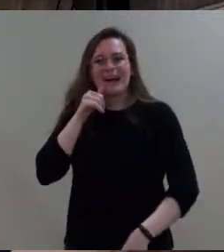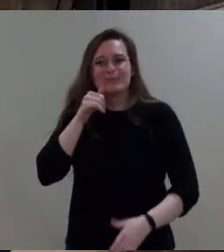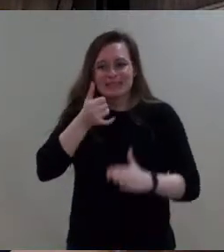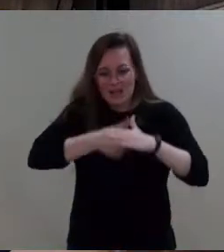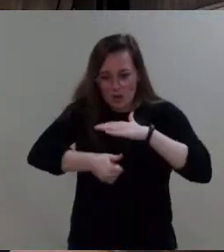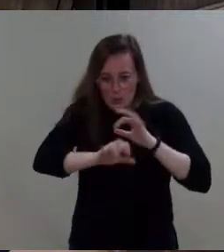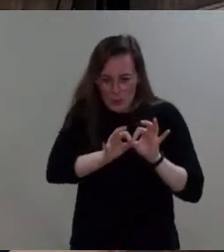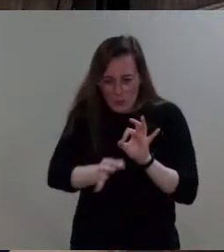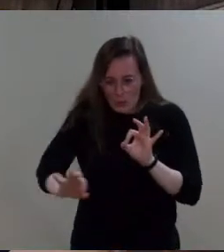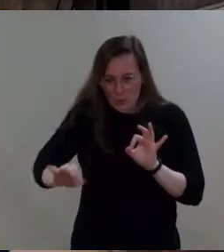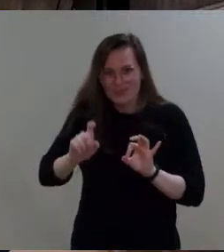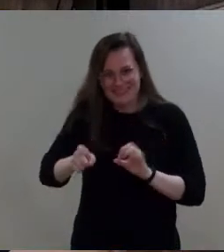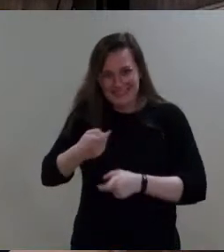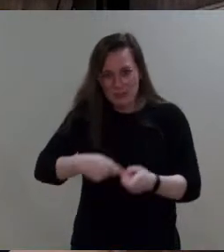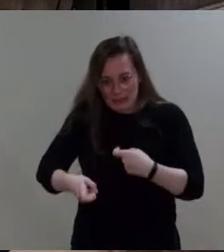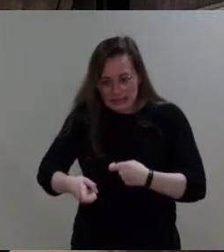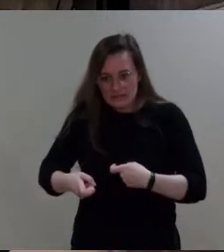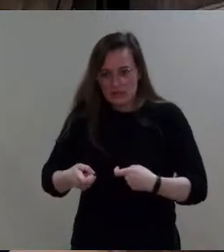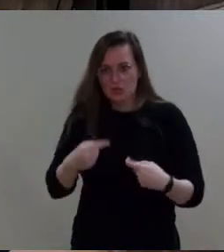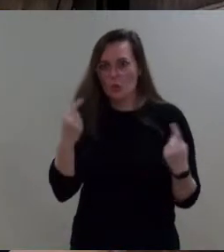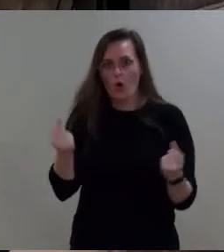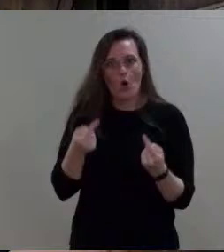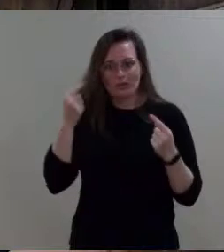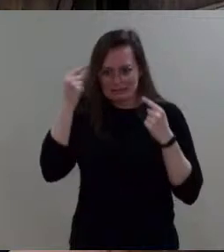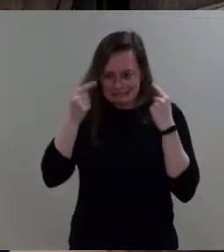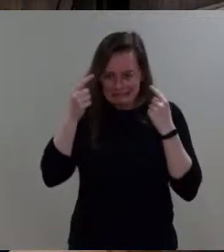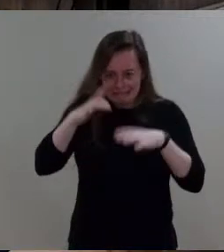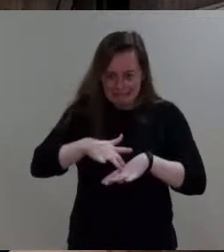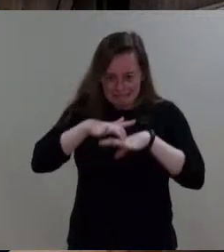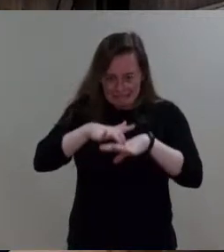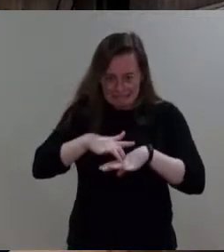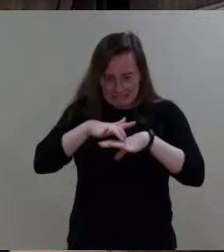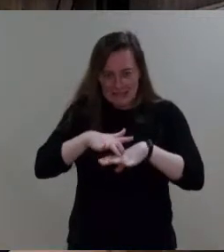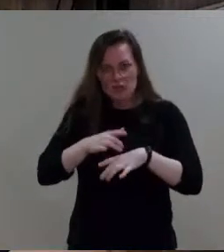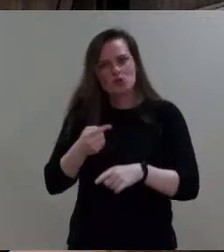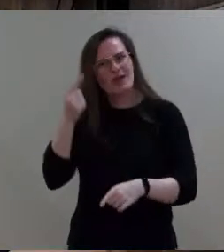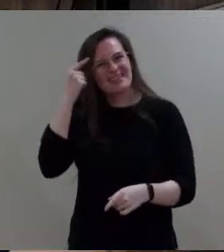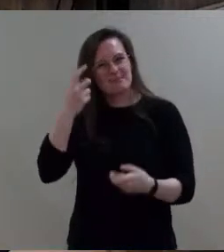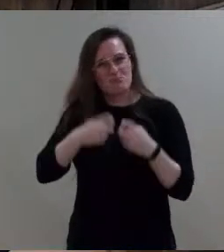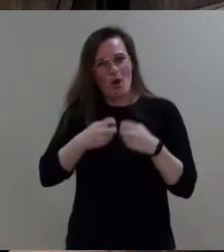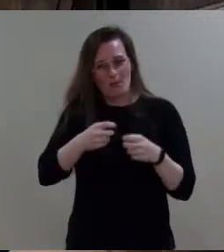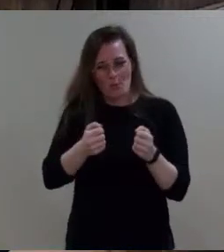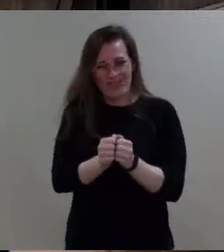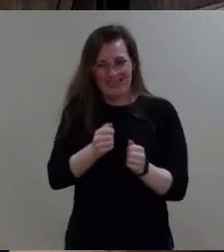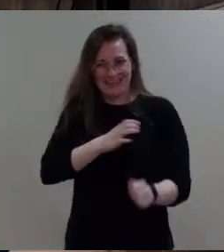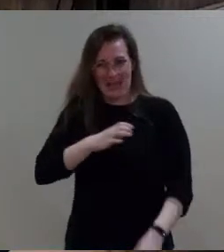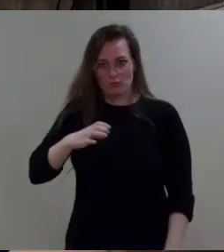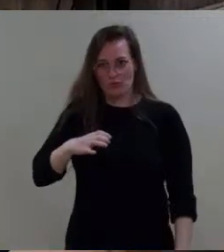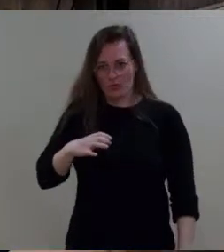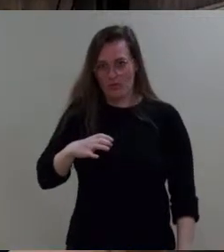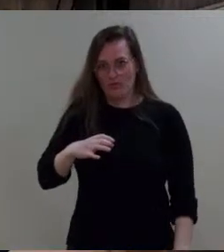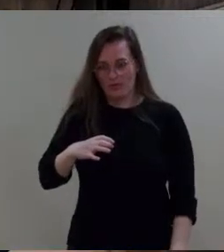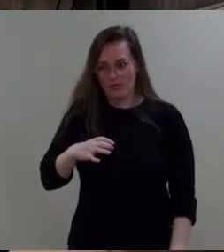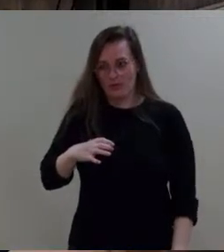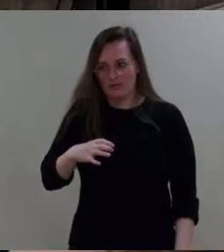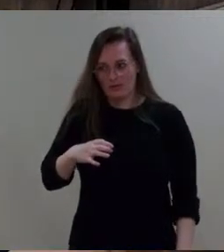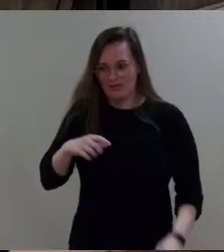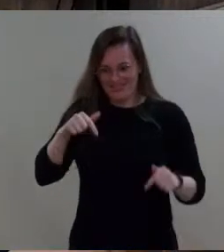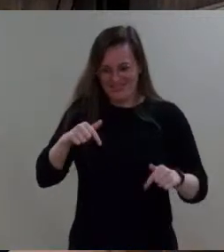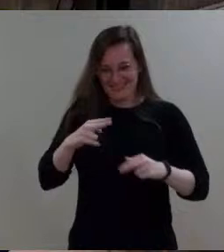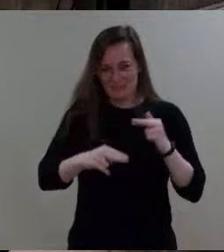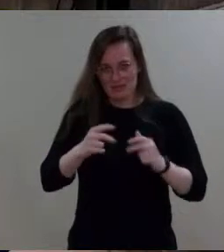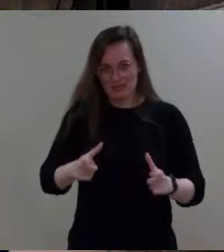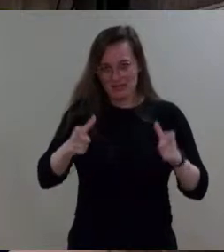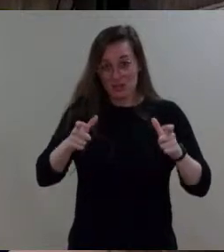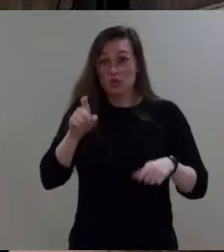this is an issue of council and this building, and I don't think we should penalize either people that move within